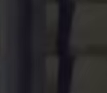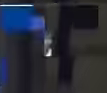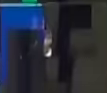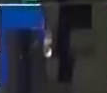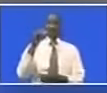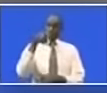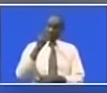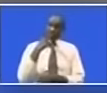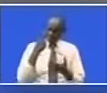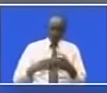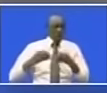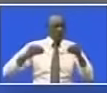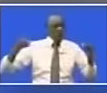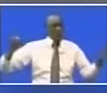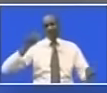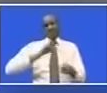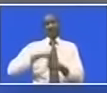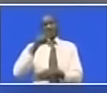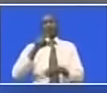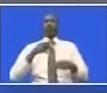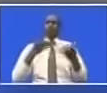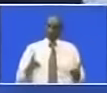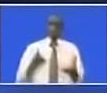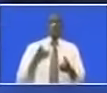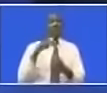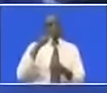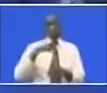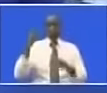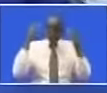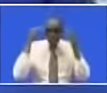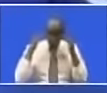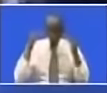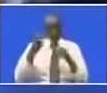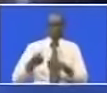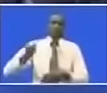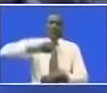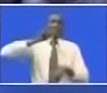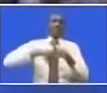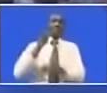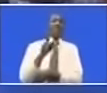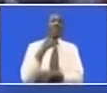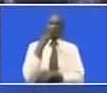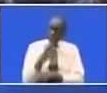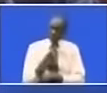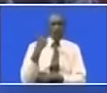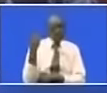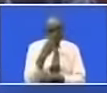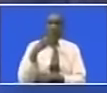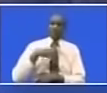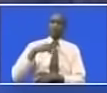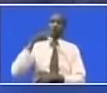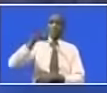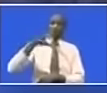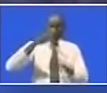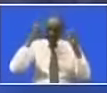latest long-serving African president to pursue legal action to prolong his grip on power. He says only the Congolese can